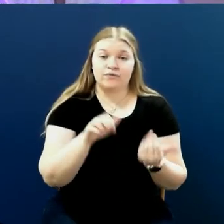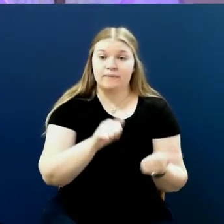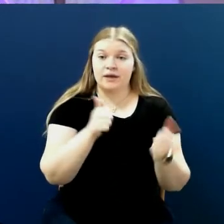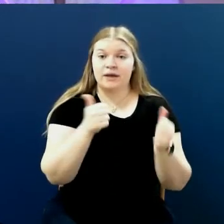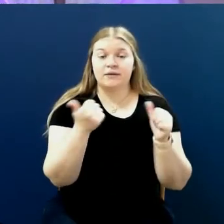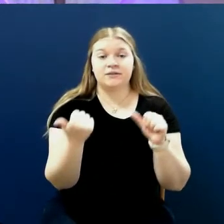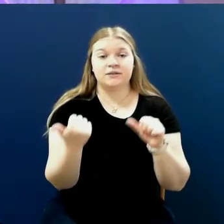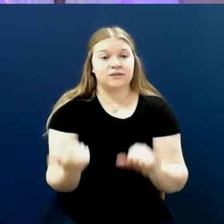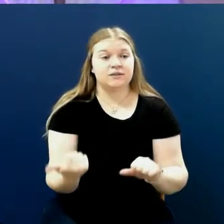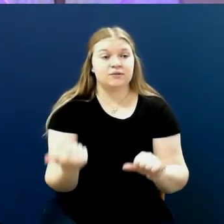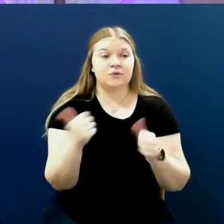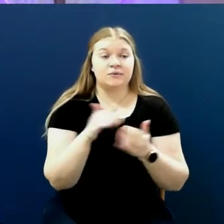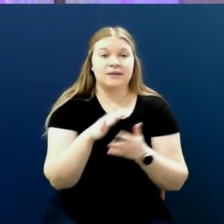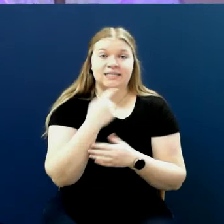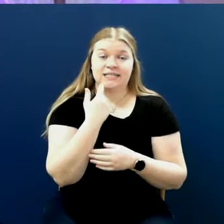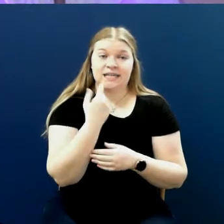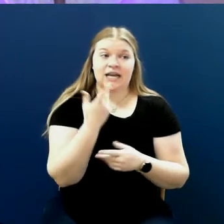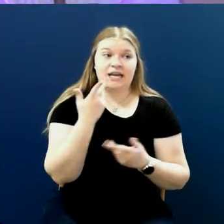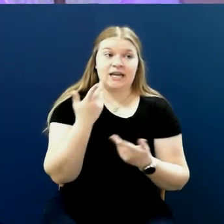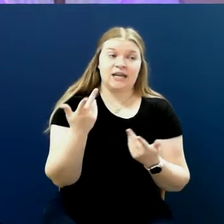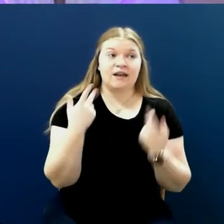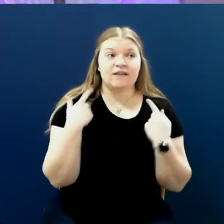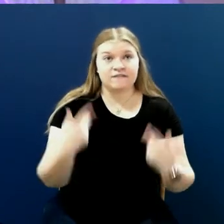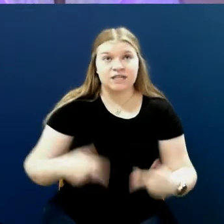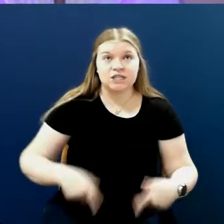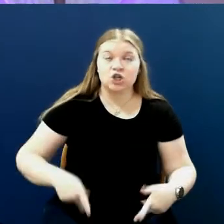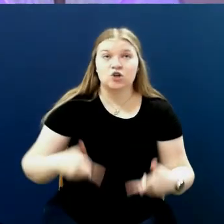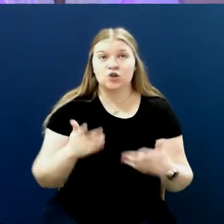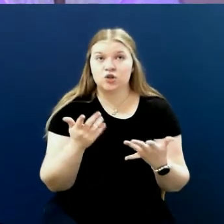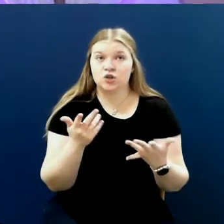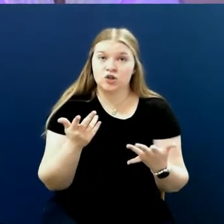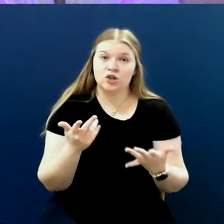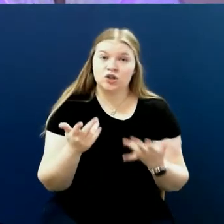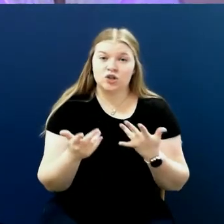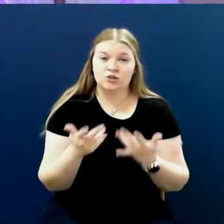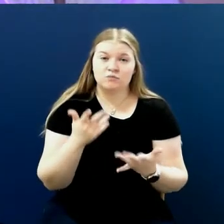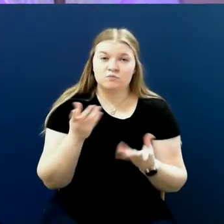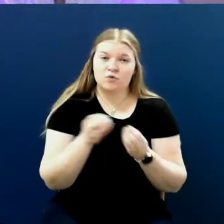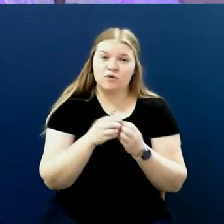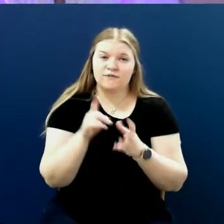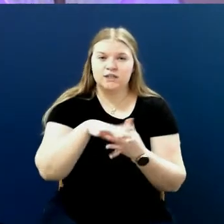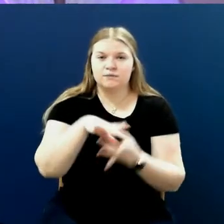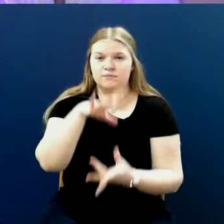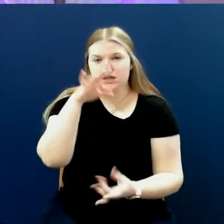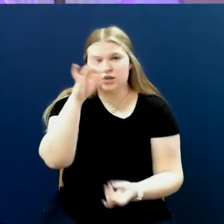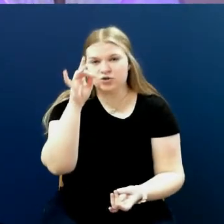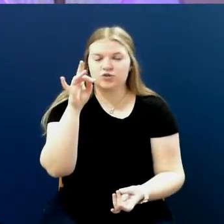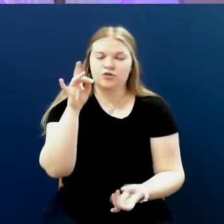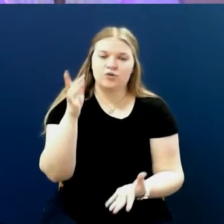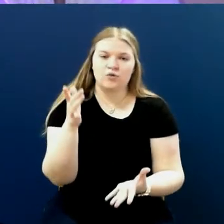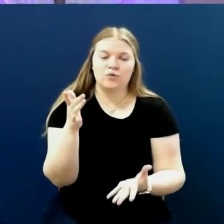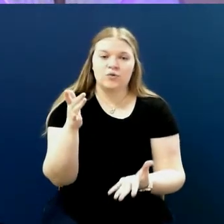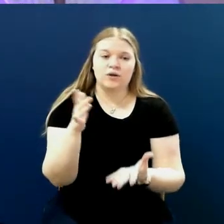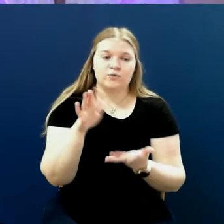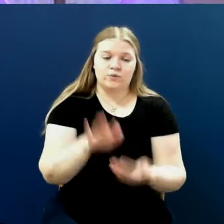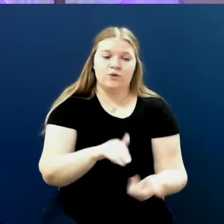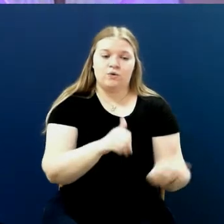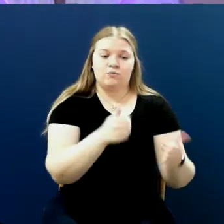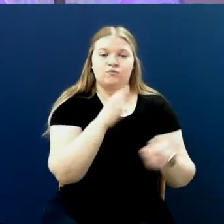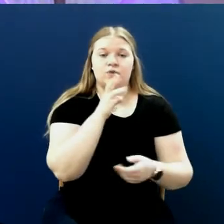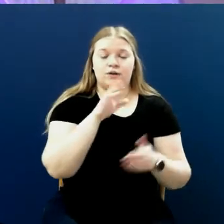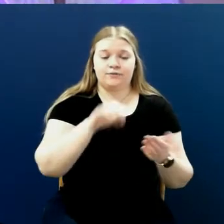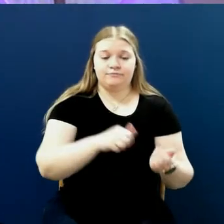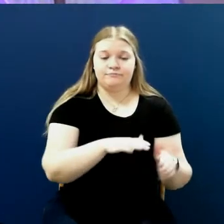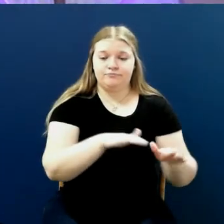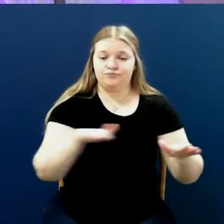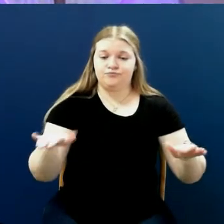in a physical or actually more of a spiritual sense is that as we go down under that water, we're